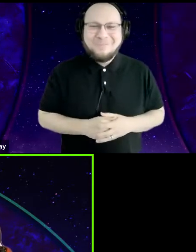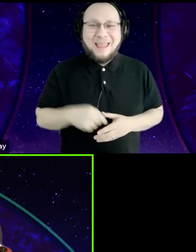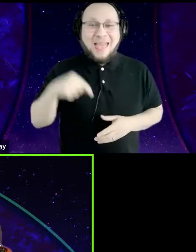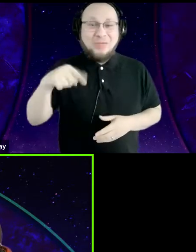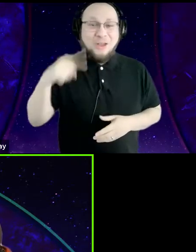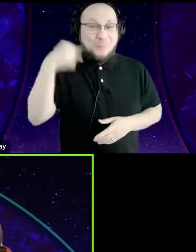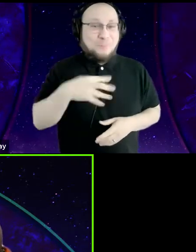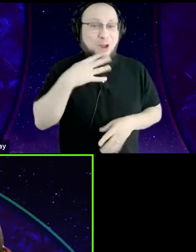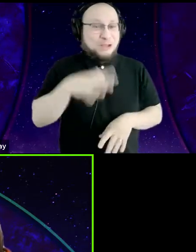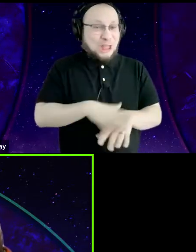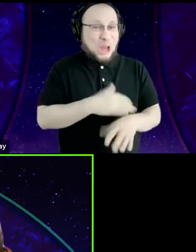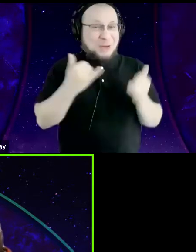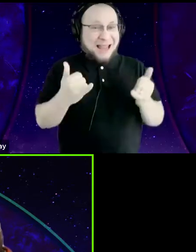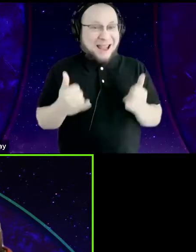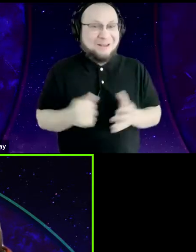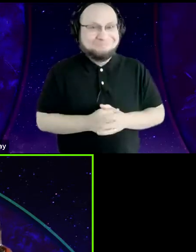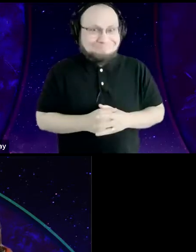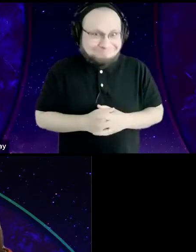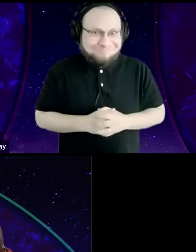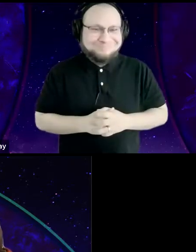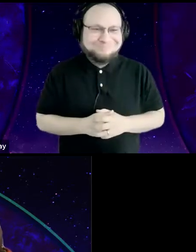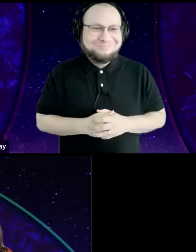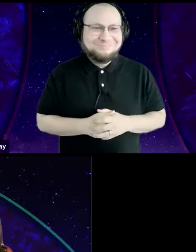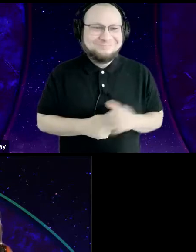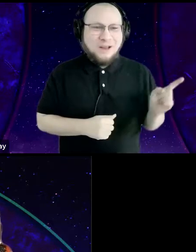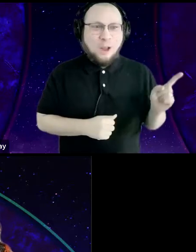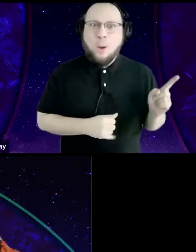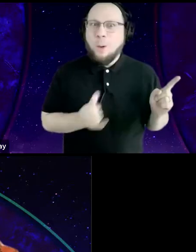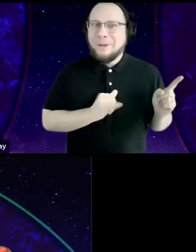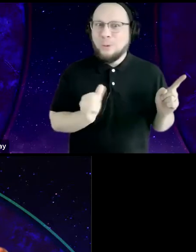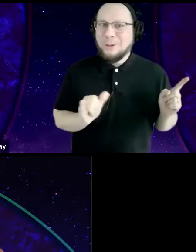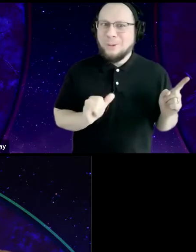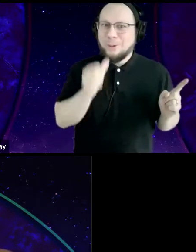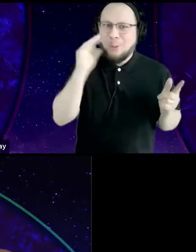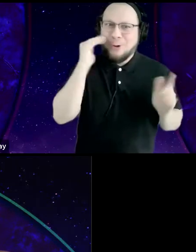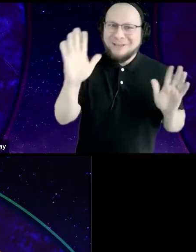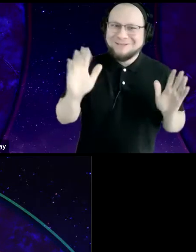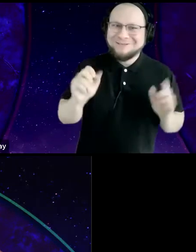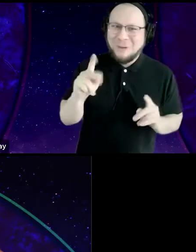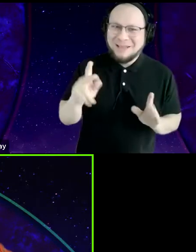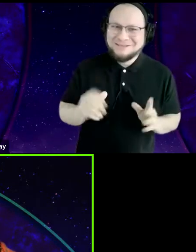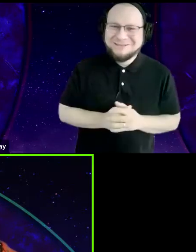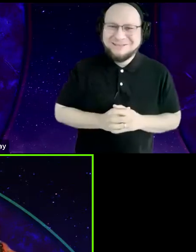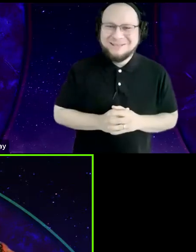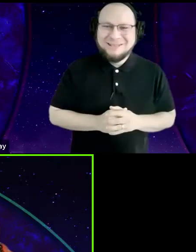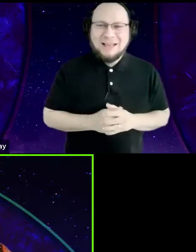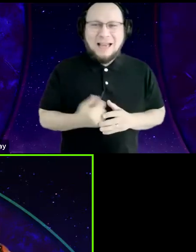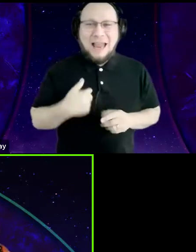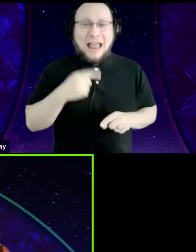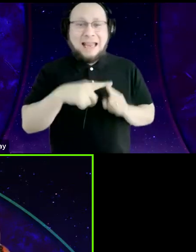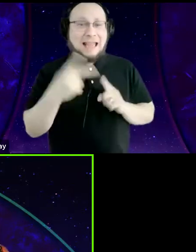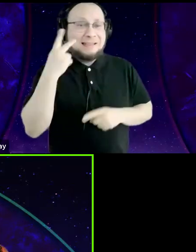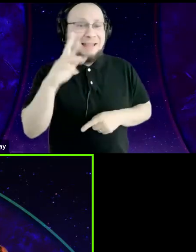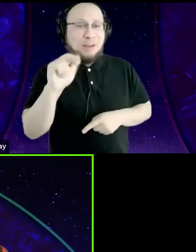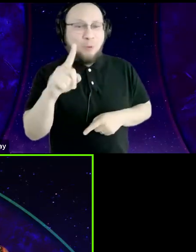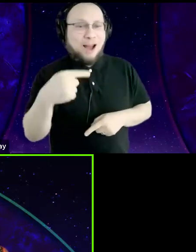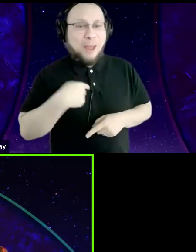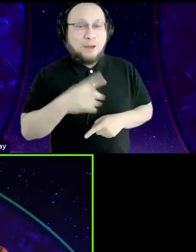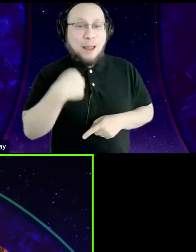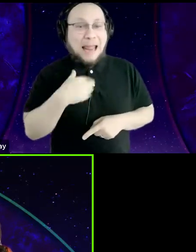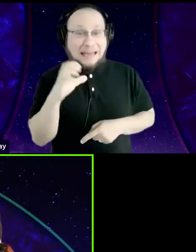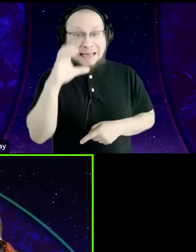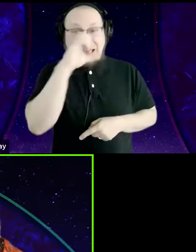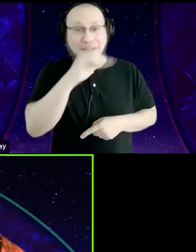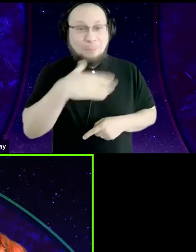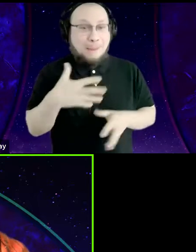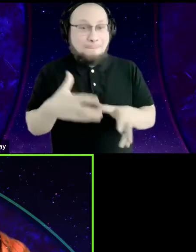for me. Me and keep me. Don't yeah. me too. Don't okay. worry. I also can't see Brad, so I'm just like guessing at the